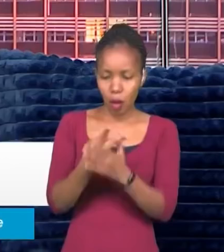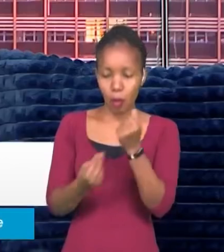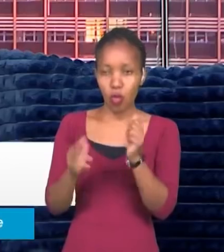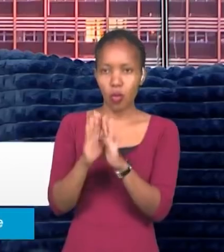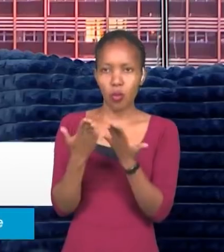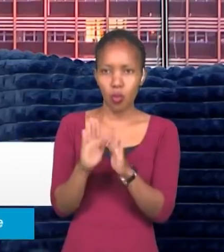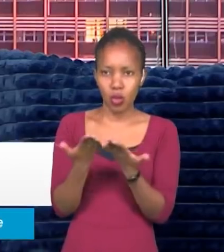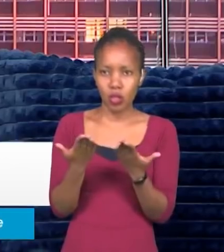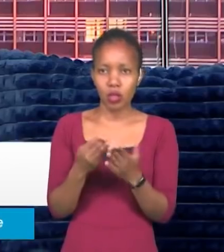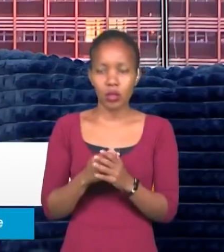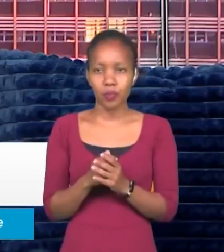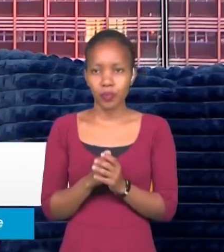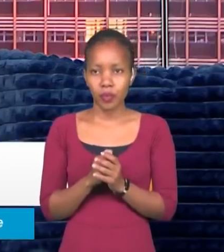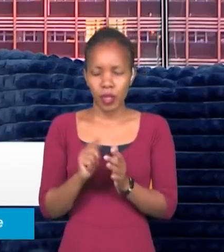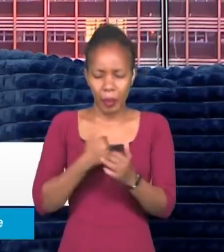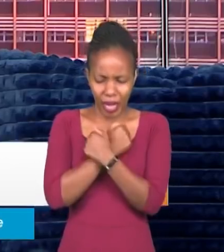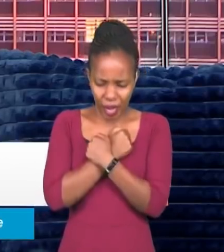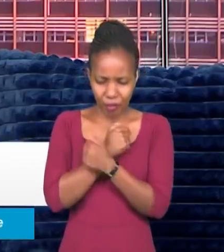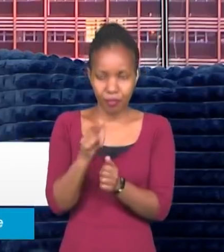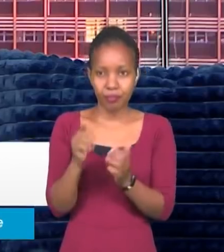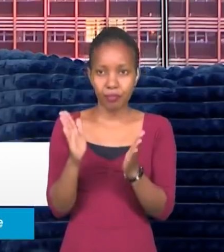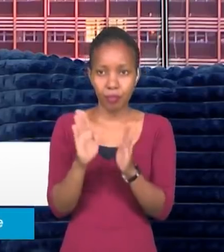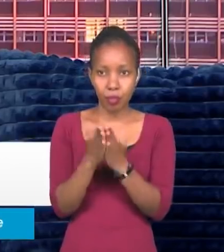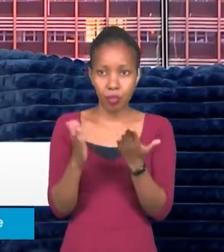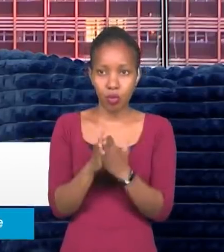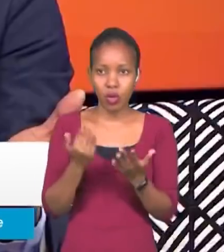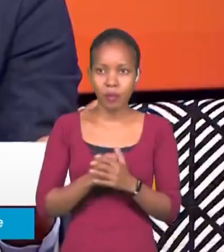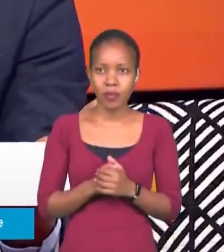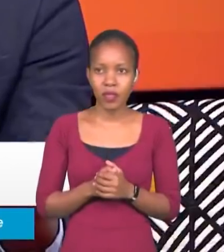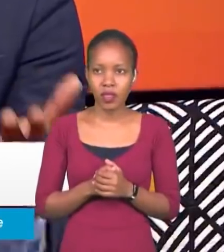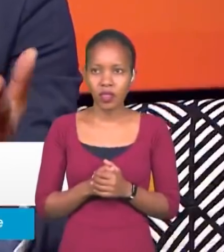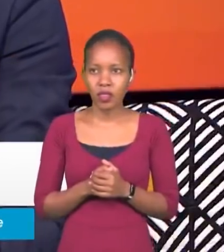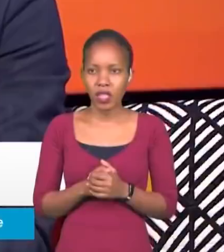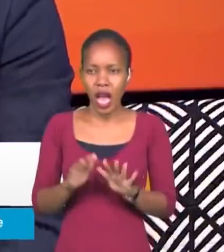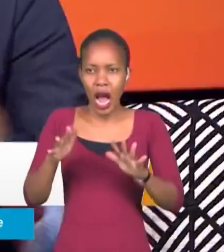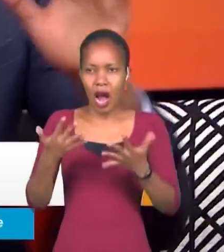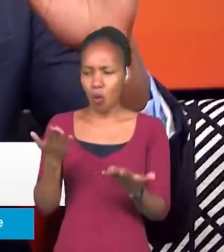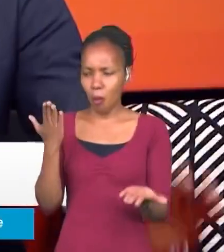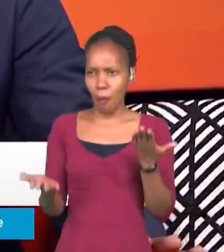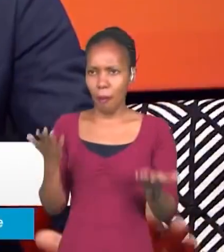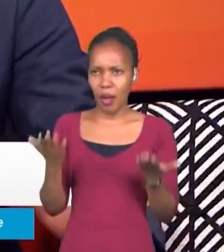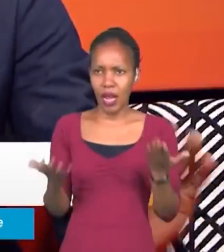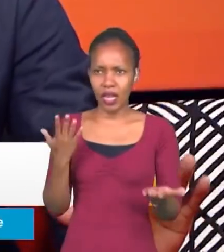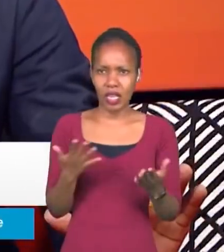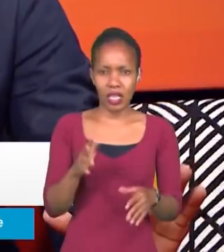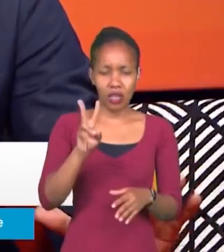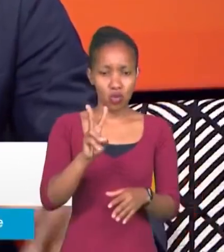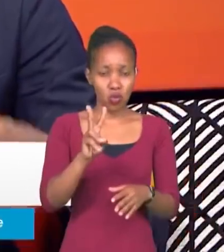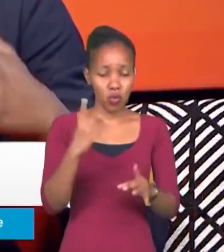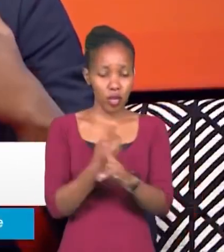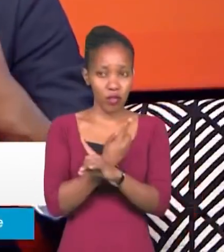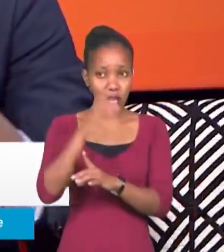can't get over them. I just have to, I'm reading this one and I'm reading this one. How do you balance? Because these are two different content.